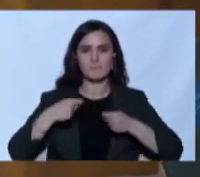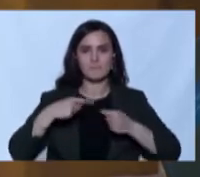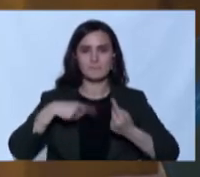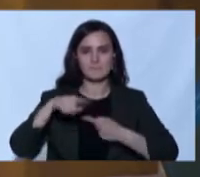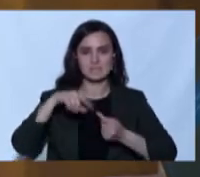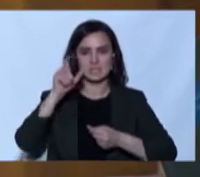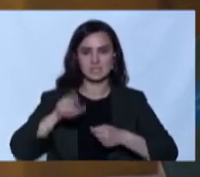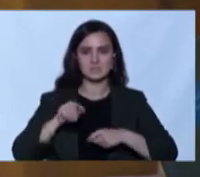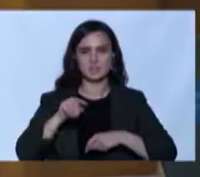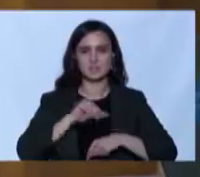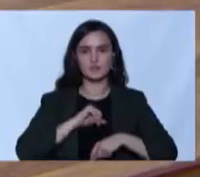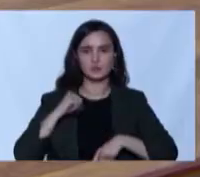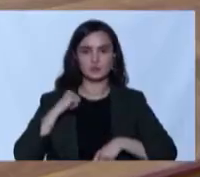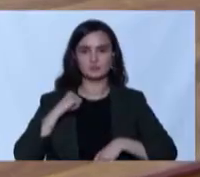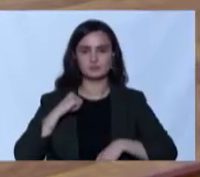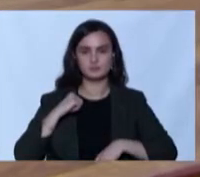He's